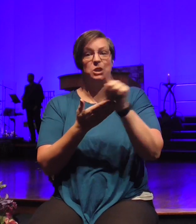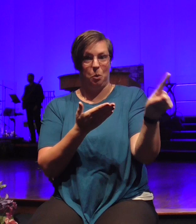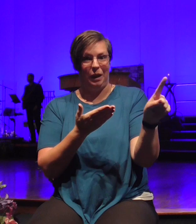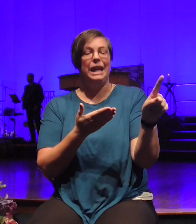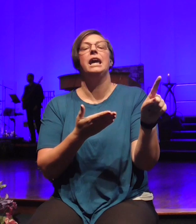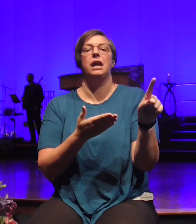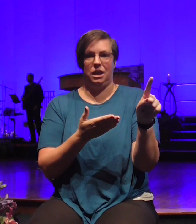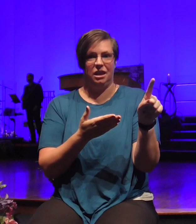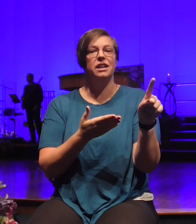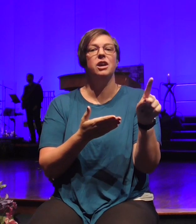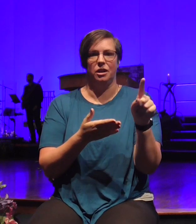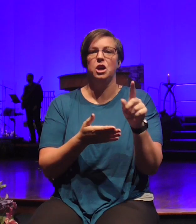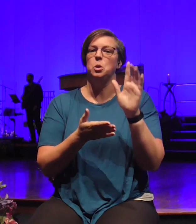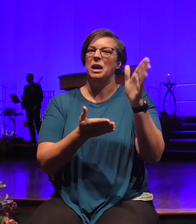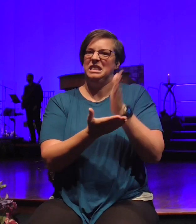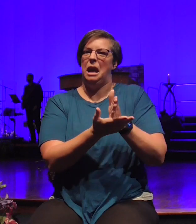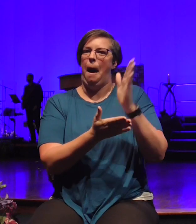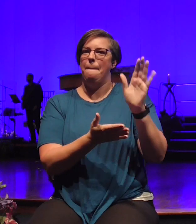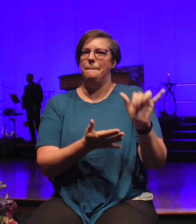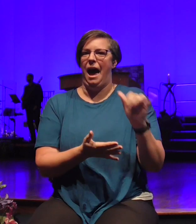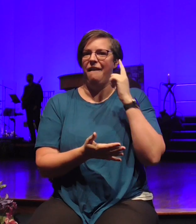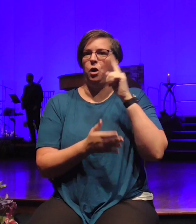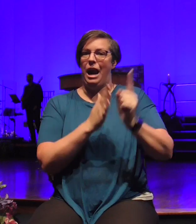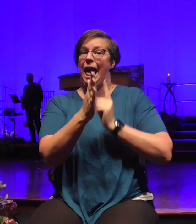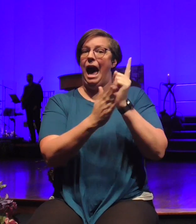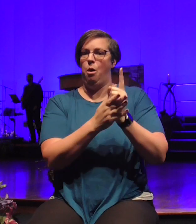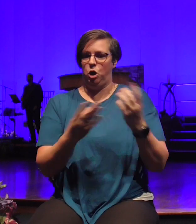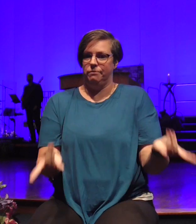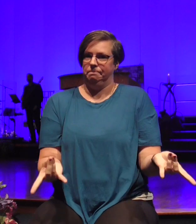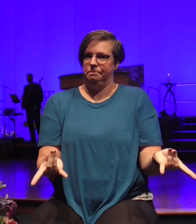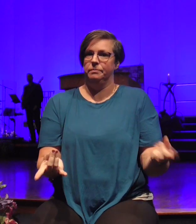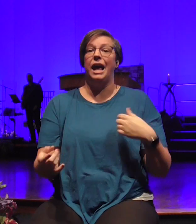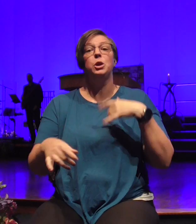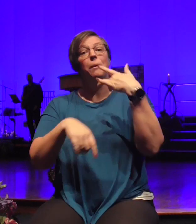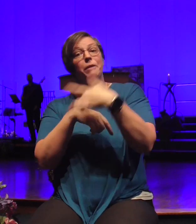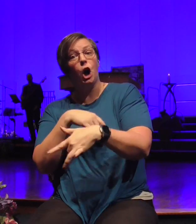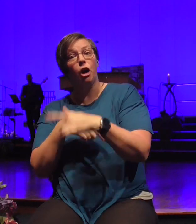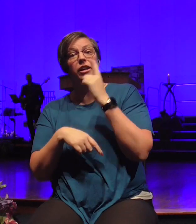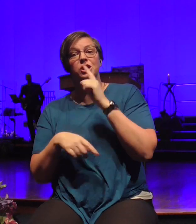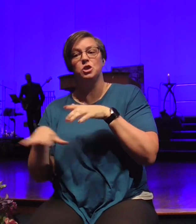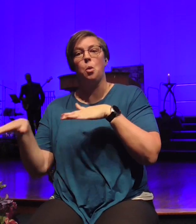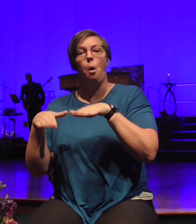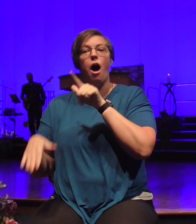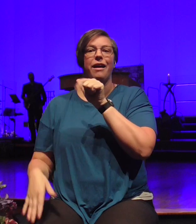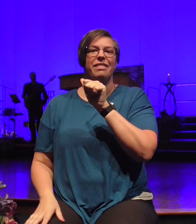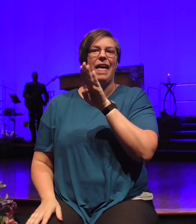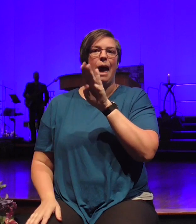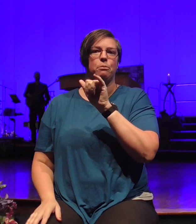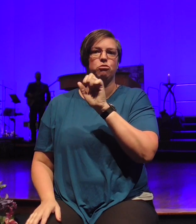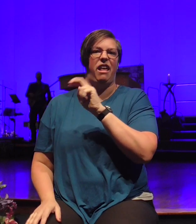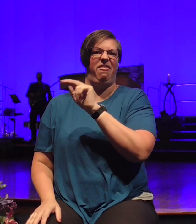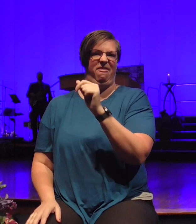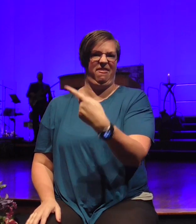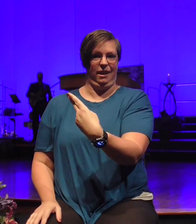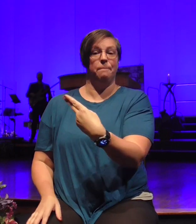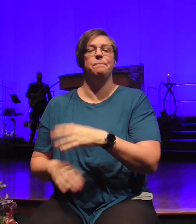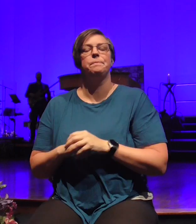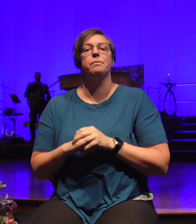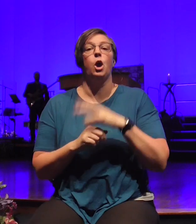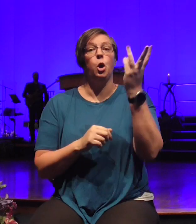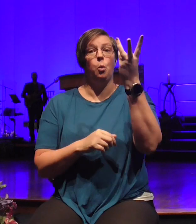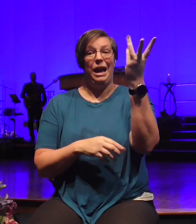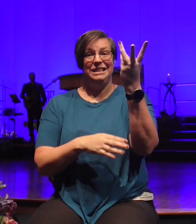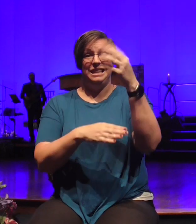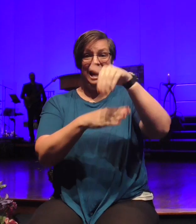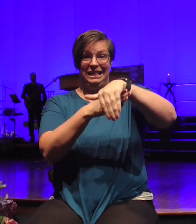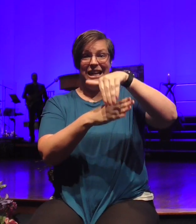of meditation and guided imagery. Come early to walk our indoor labyrinth in the community center. And our Wednesday Night Insight premieres every Wednesday